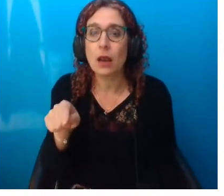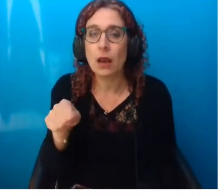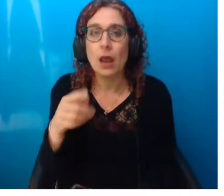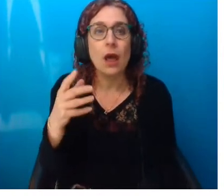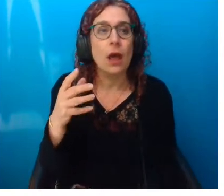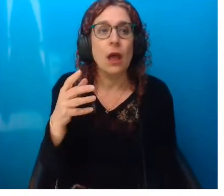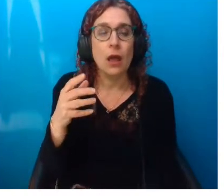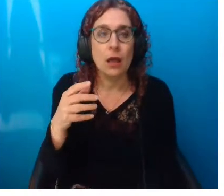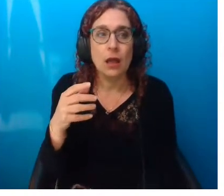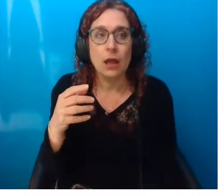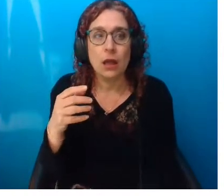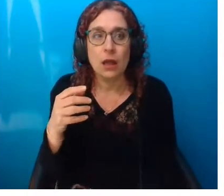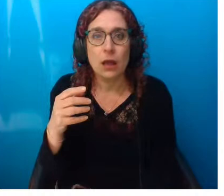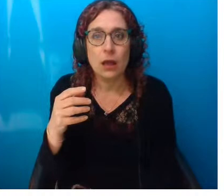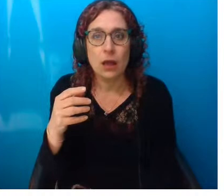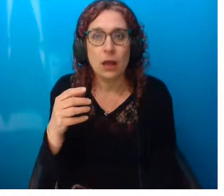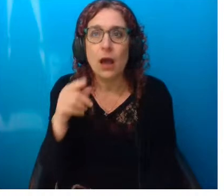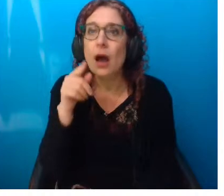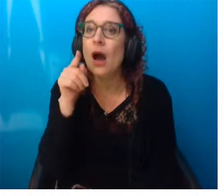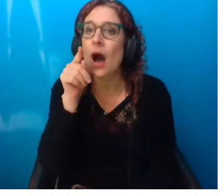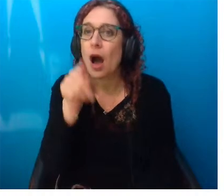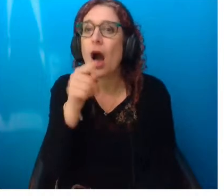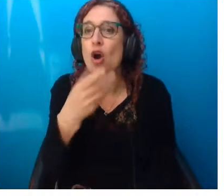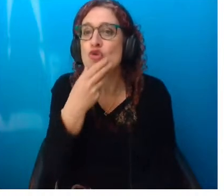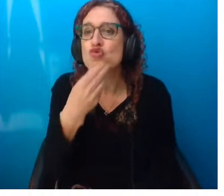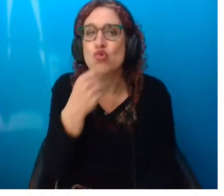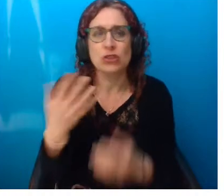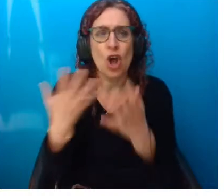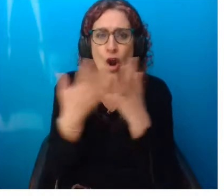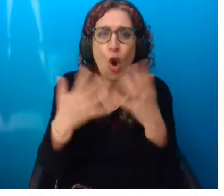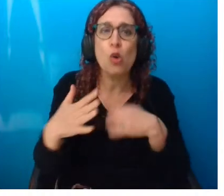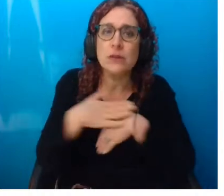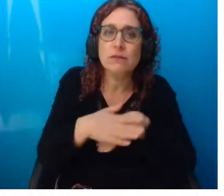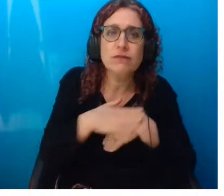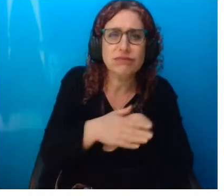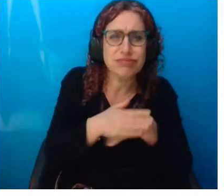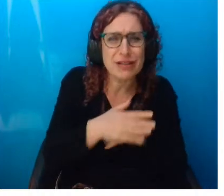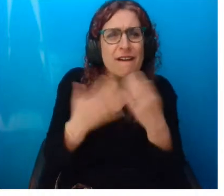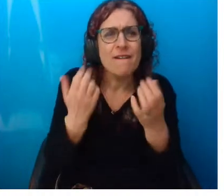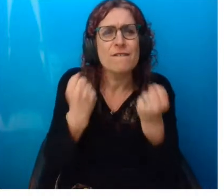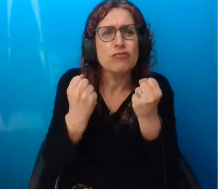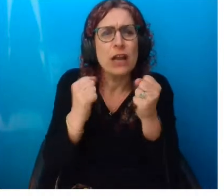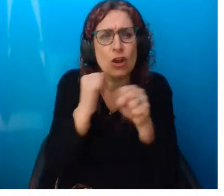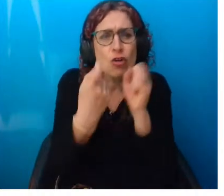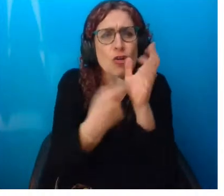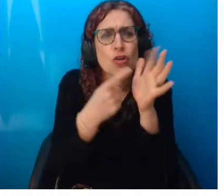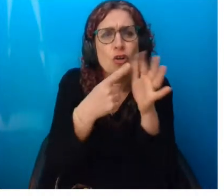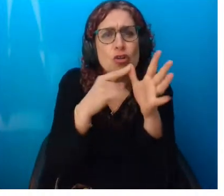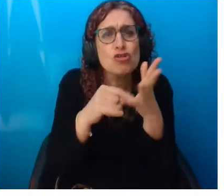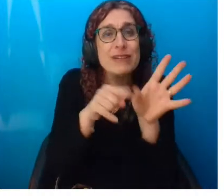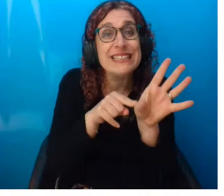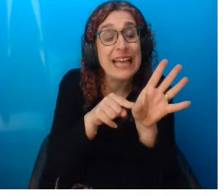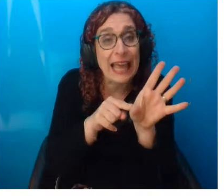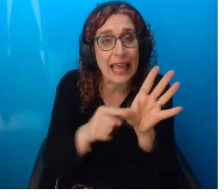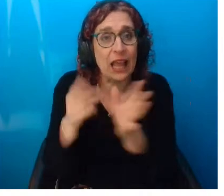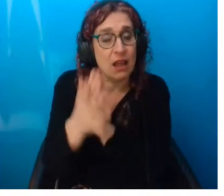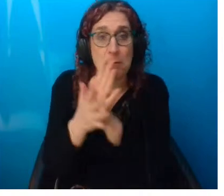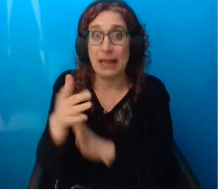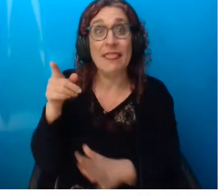are using lots of greasy emollients, that their need for the topical steroid reduces